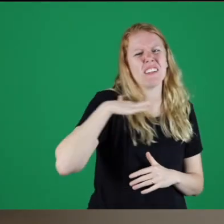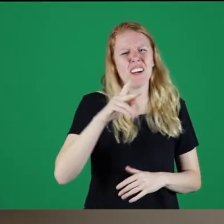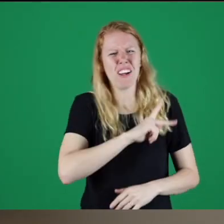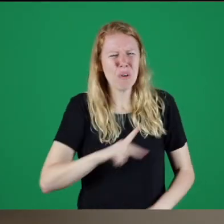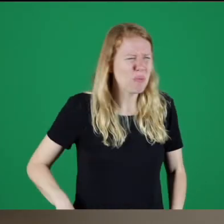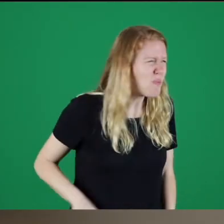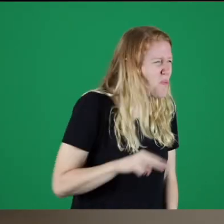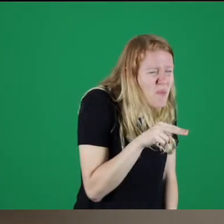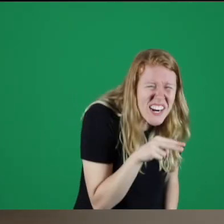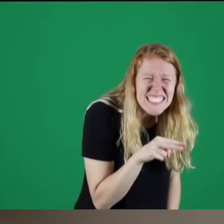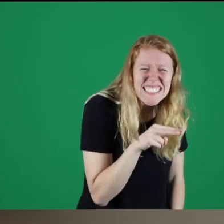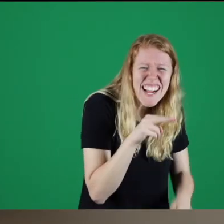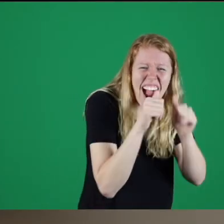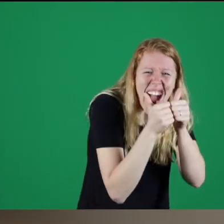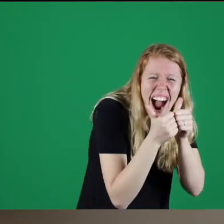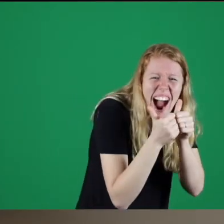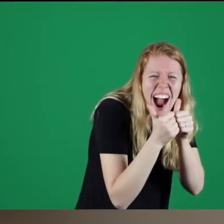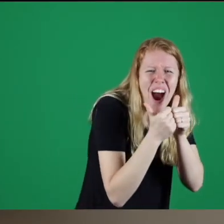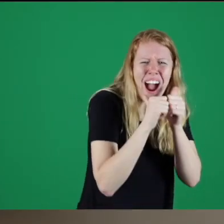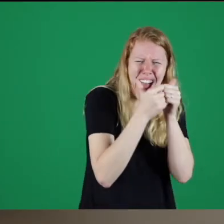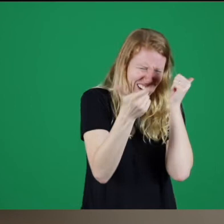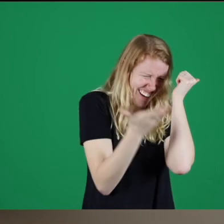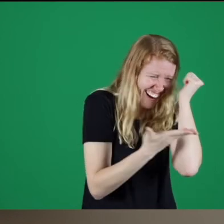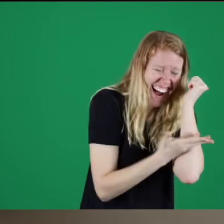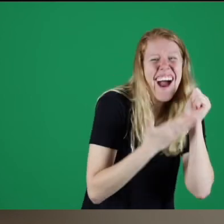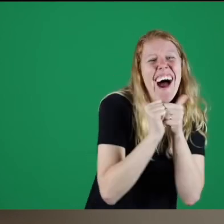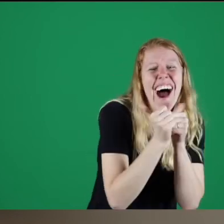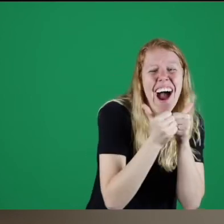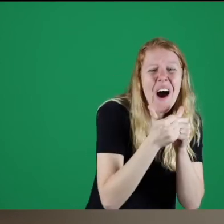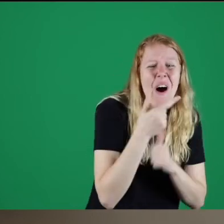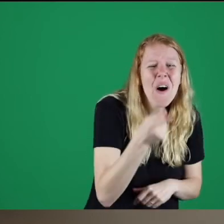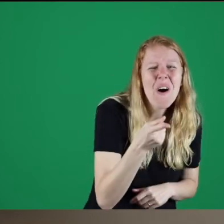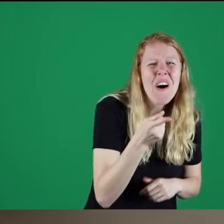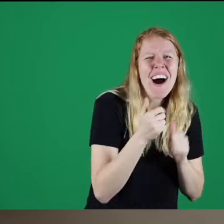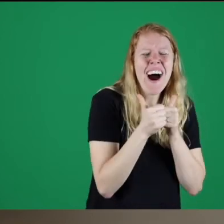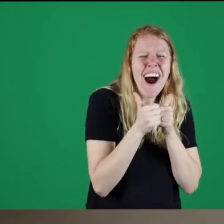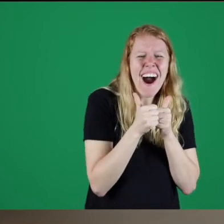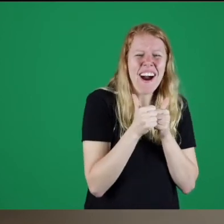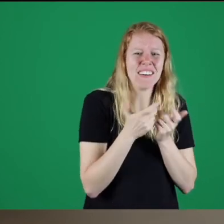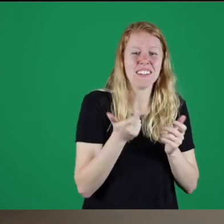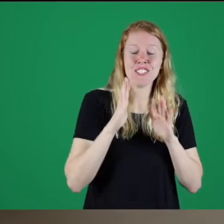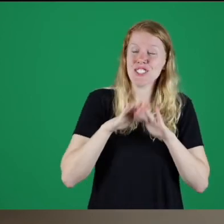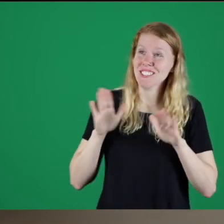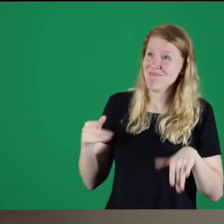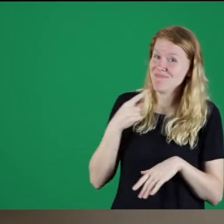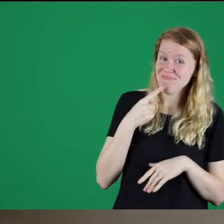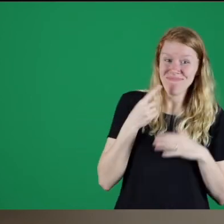said, "But how? How were you able to chop down the tree?" And the children